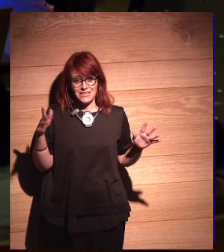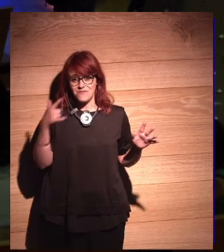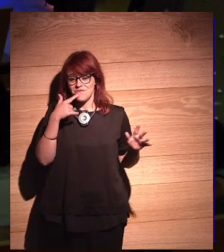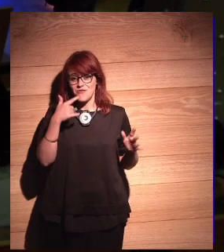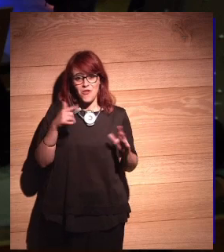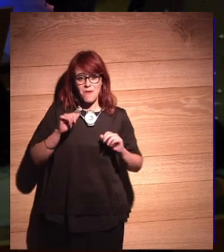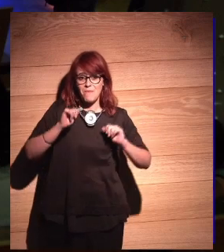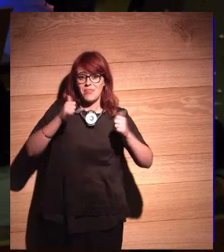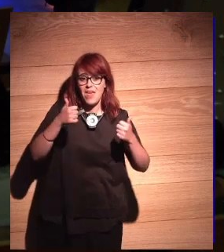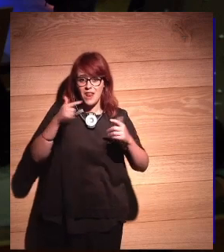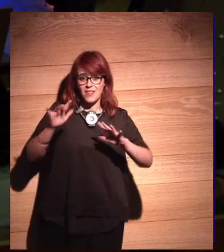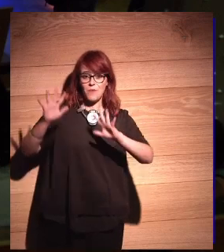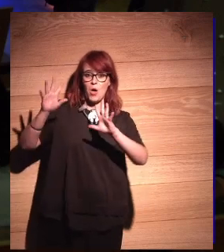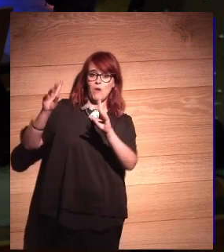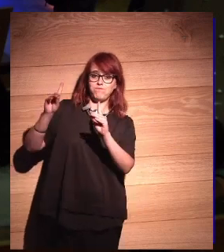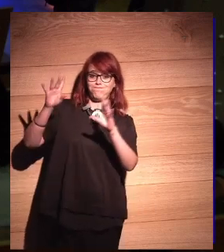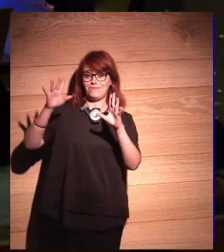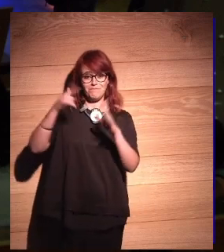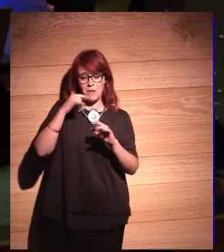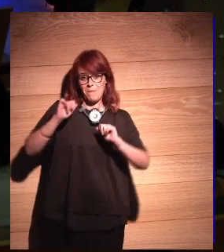you'll get distracted.